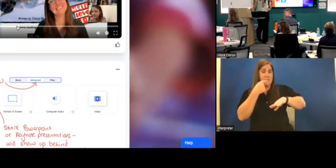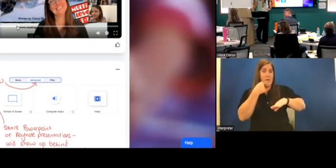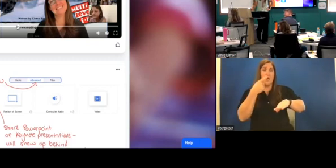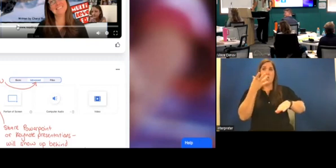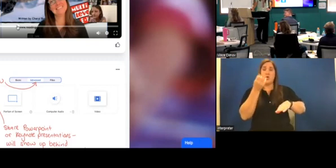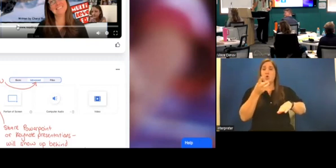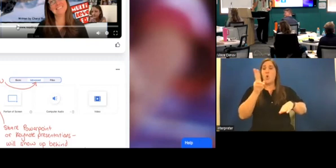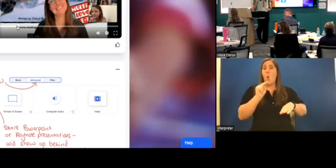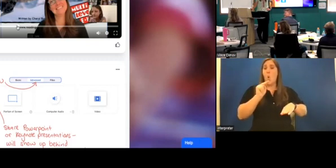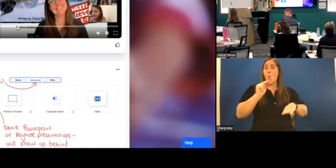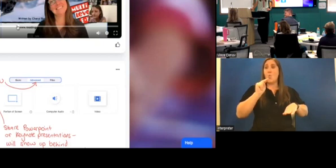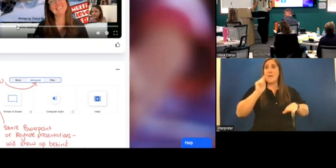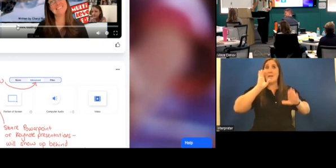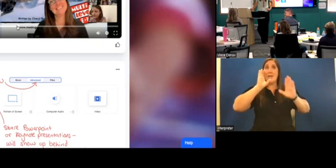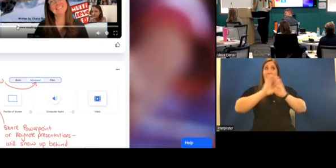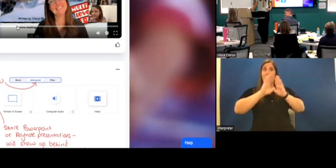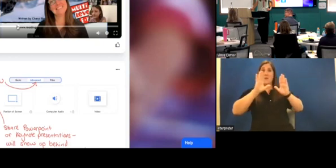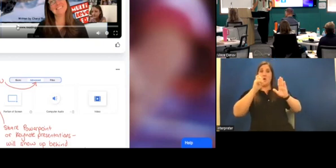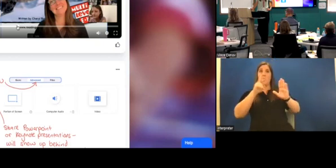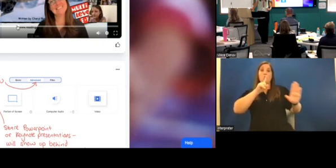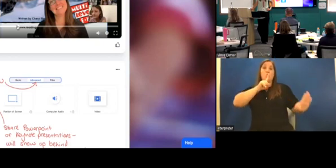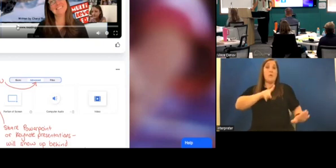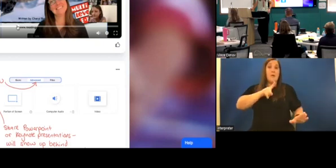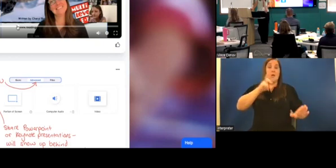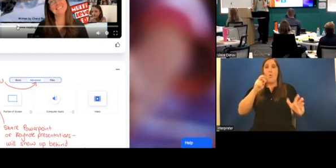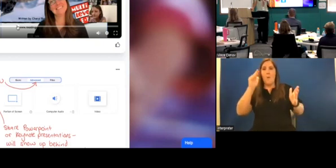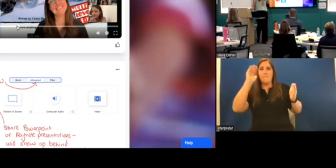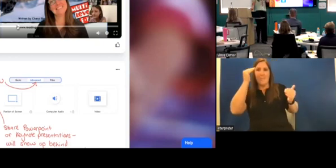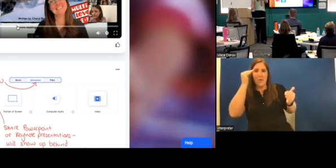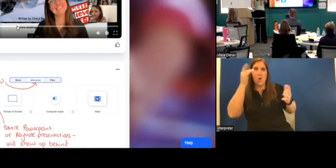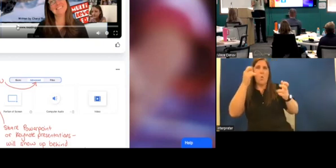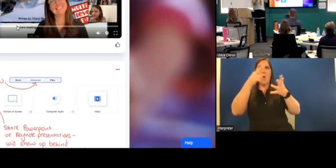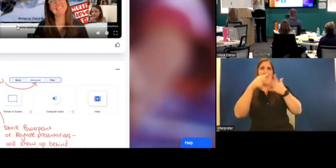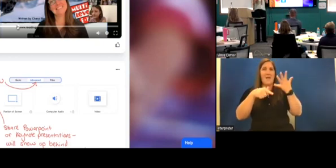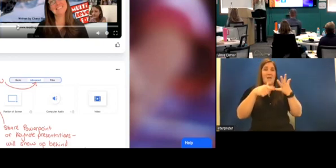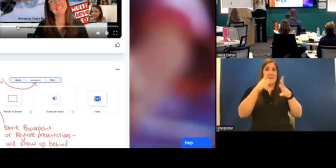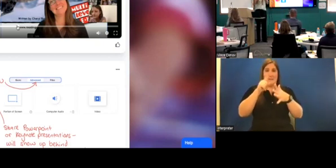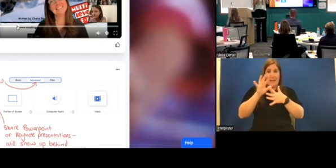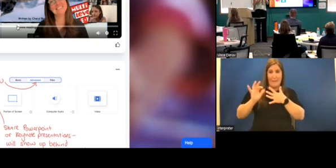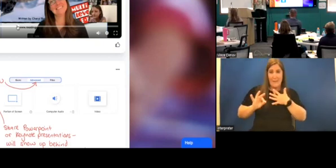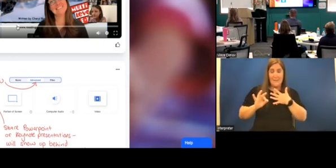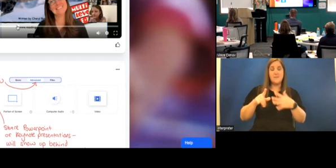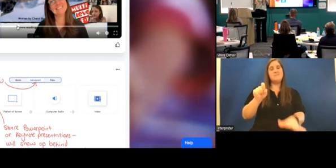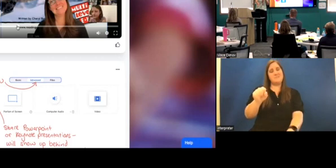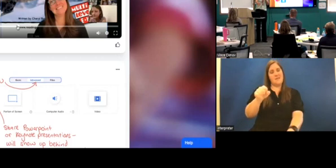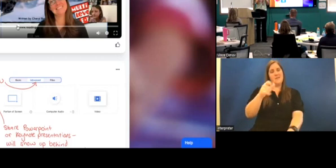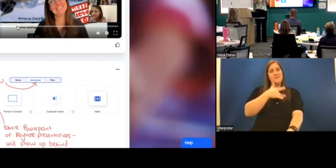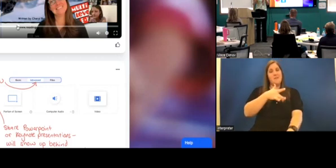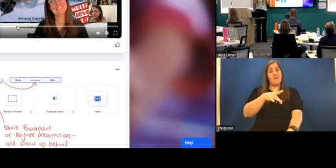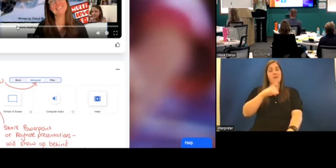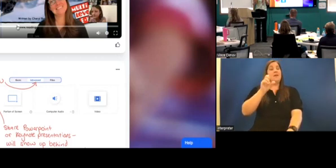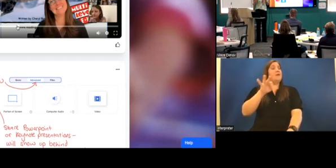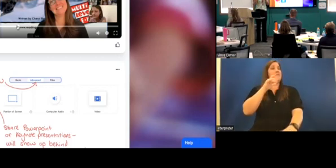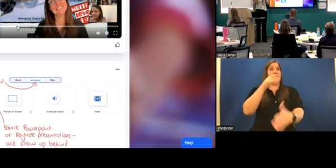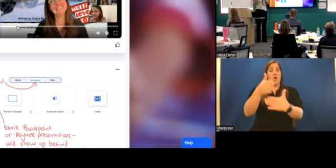to be a mirror image or a real image. I've played with that a lot. Okay. So usually on my Zoom, when I don't share my screen, I've